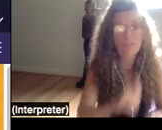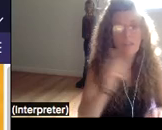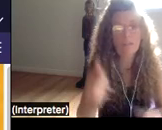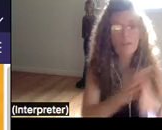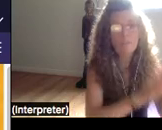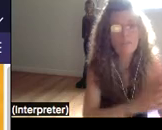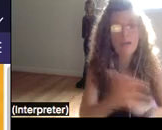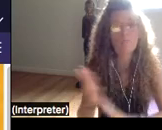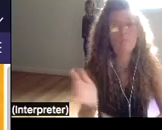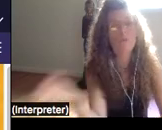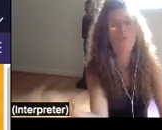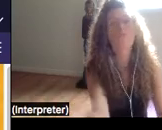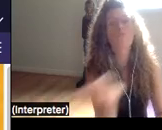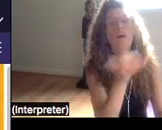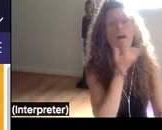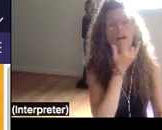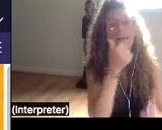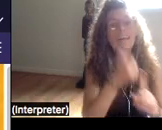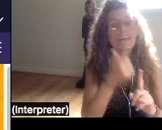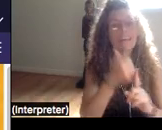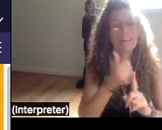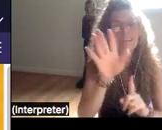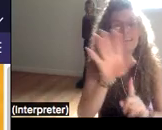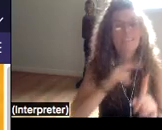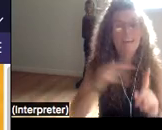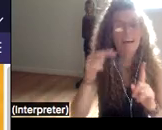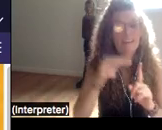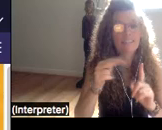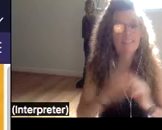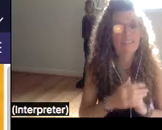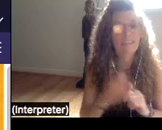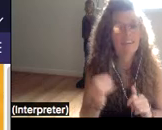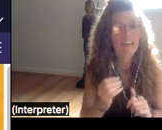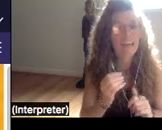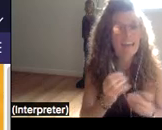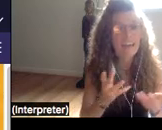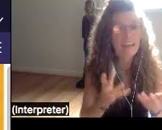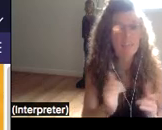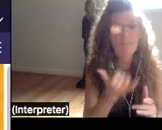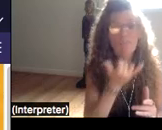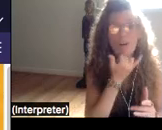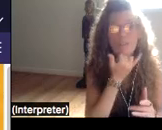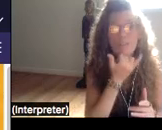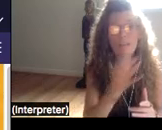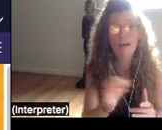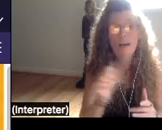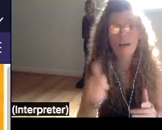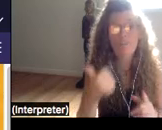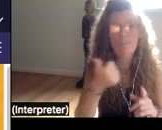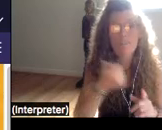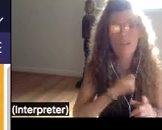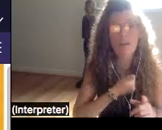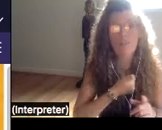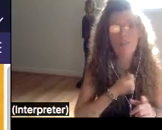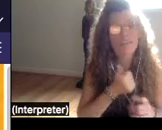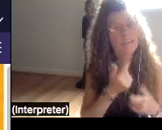of another becomes wrong in his eyes, and the fault of